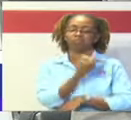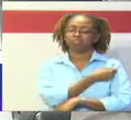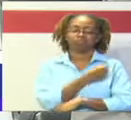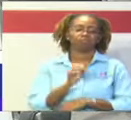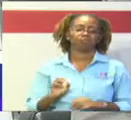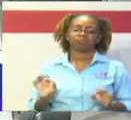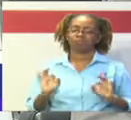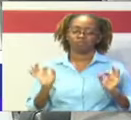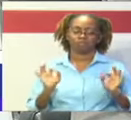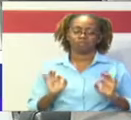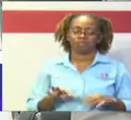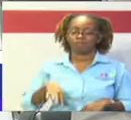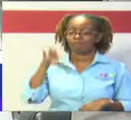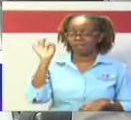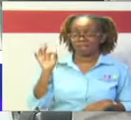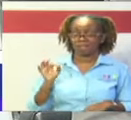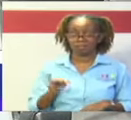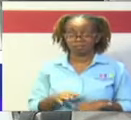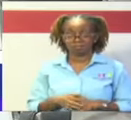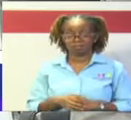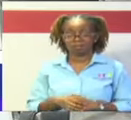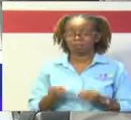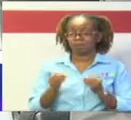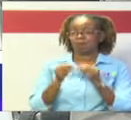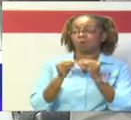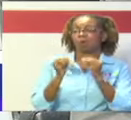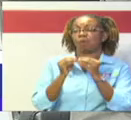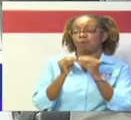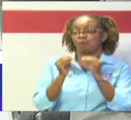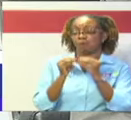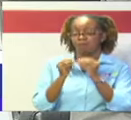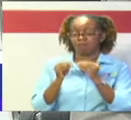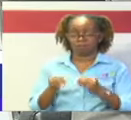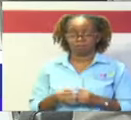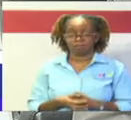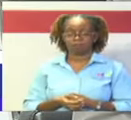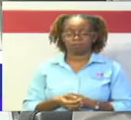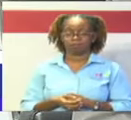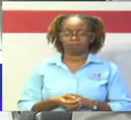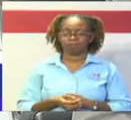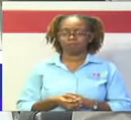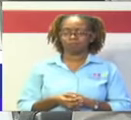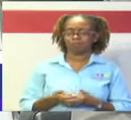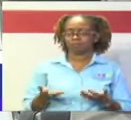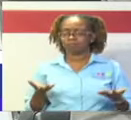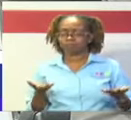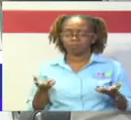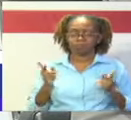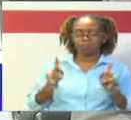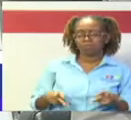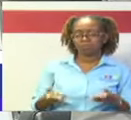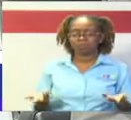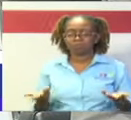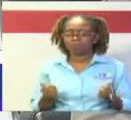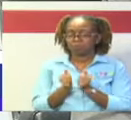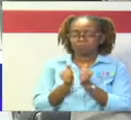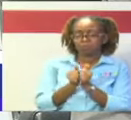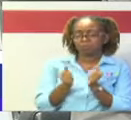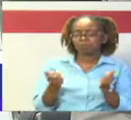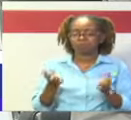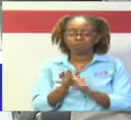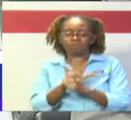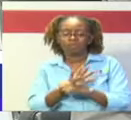that we had more of the identifications of COVID-19 in the unvaxxed population,